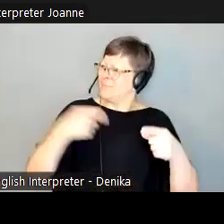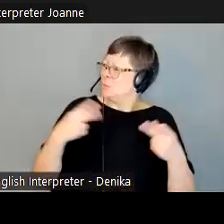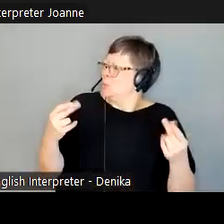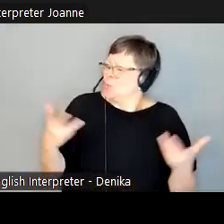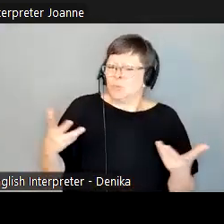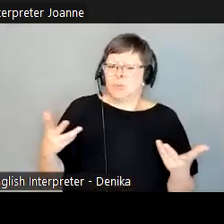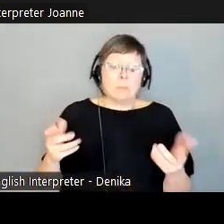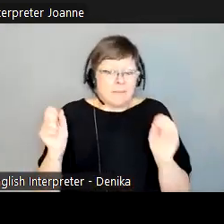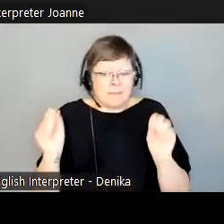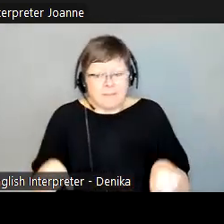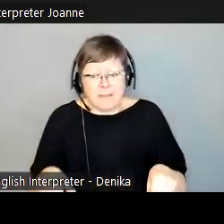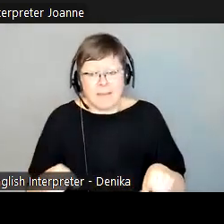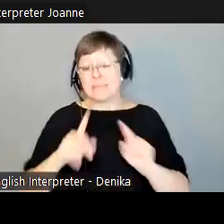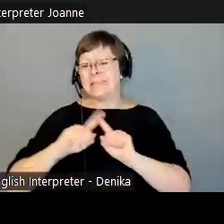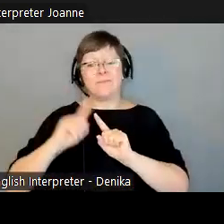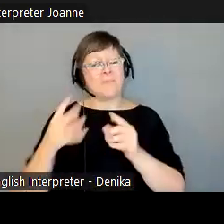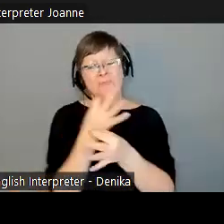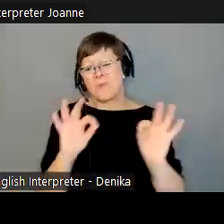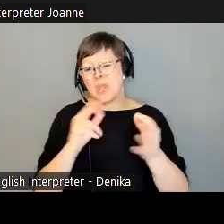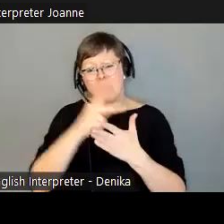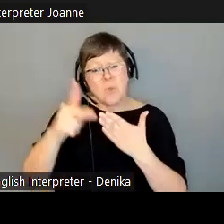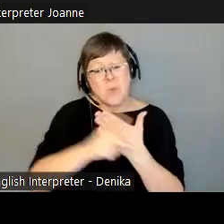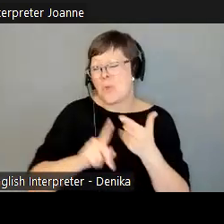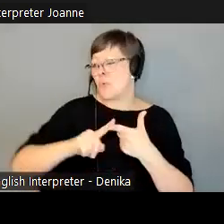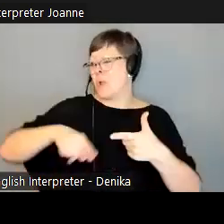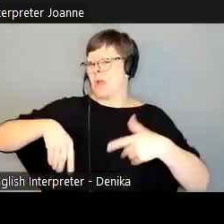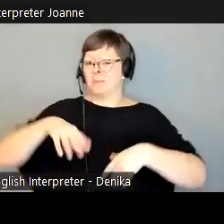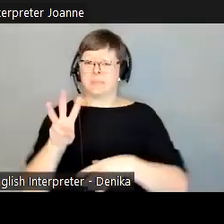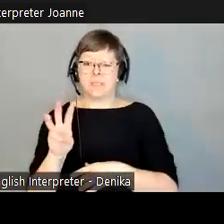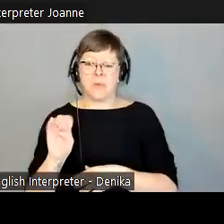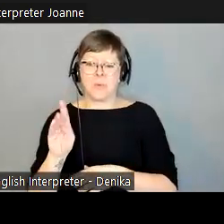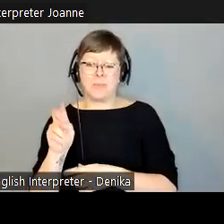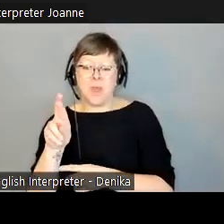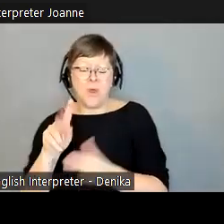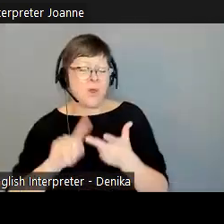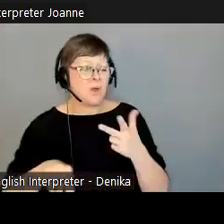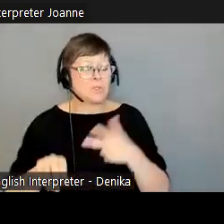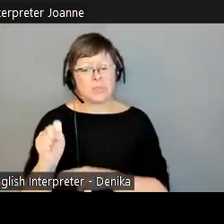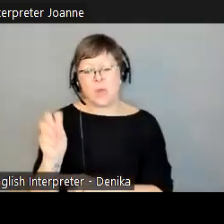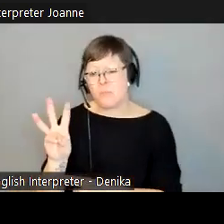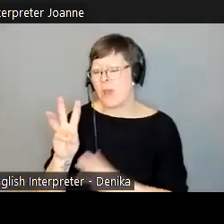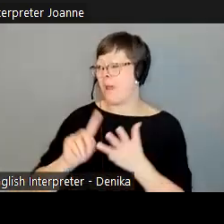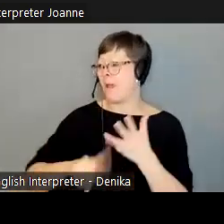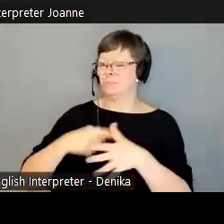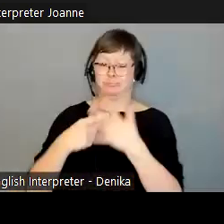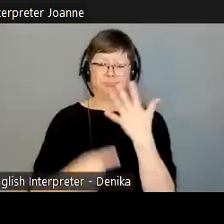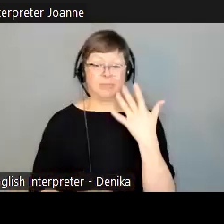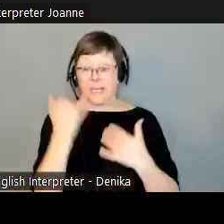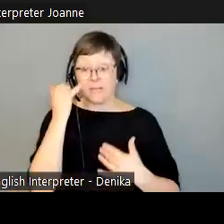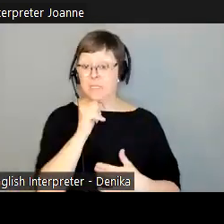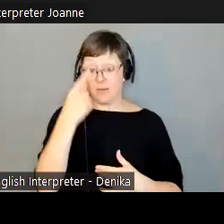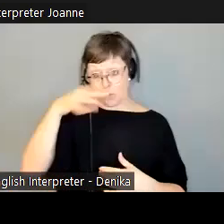different free programs, webinars, software pieces. If you're a nonprofit, there's